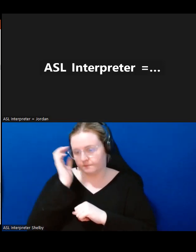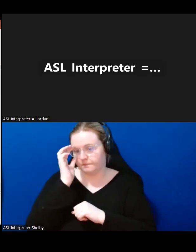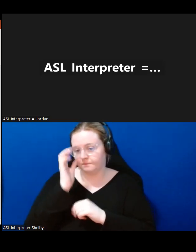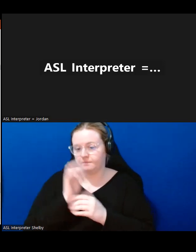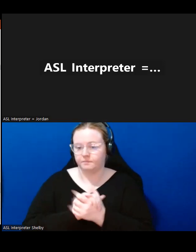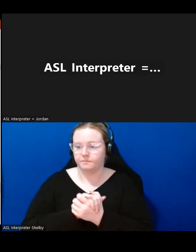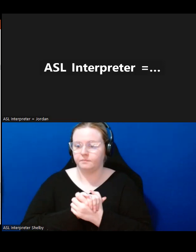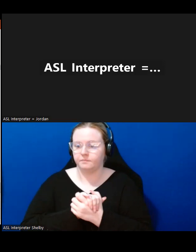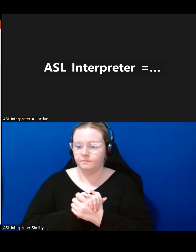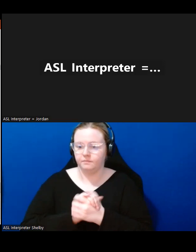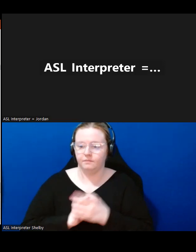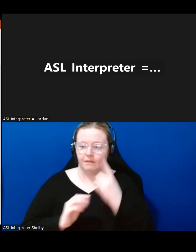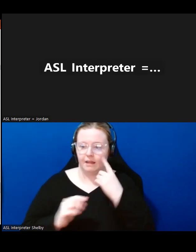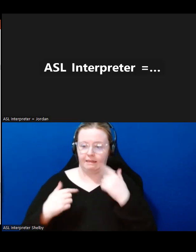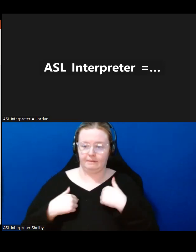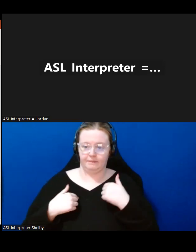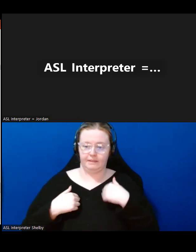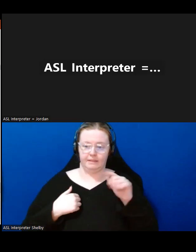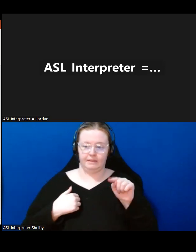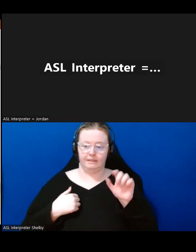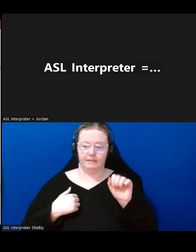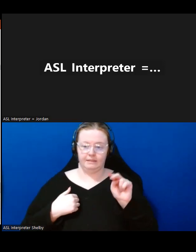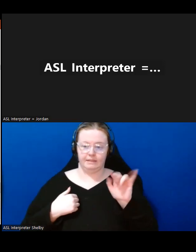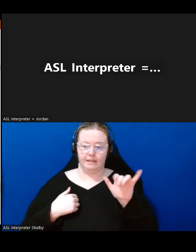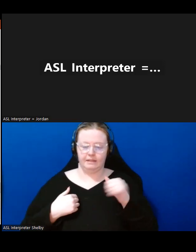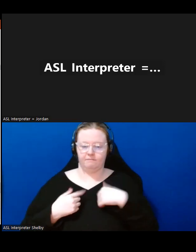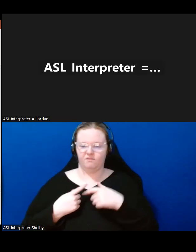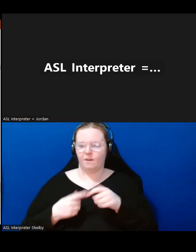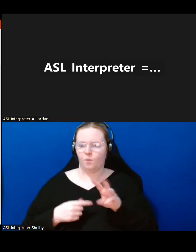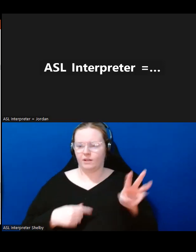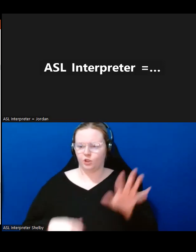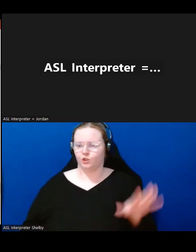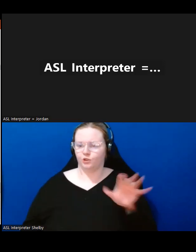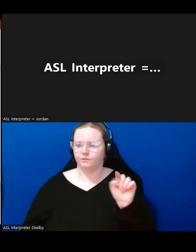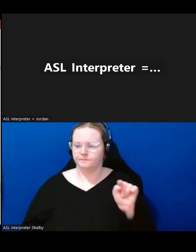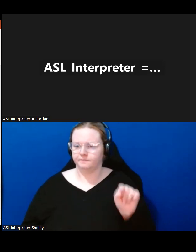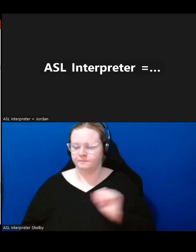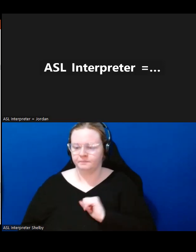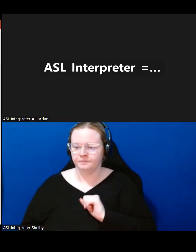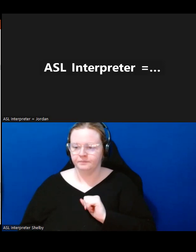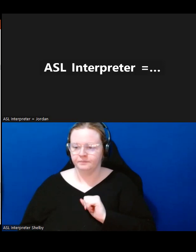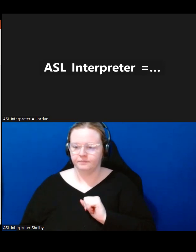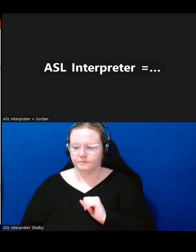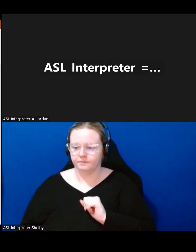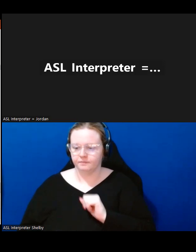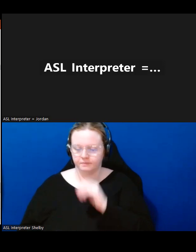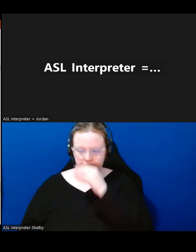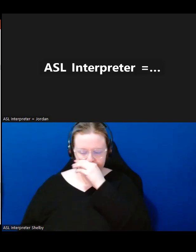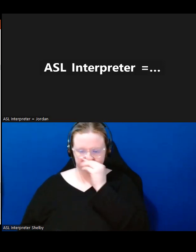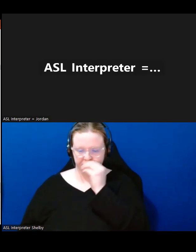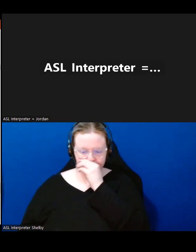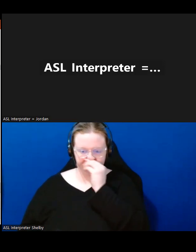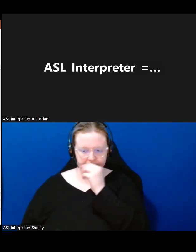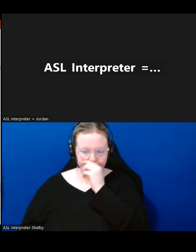I think it might have been me, and I'm from Western Tanya here. The challenge is you're representing the